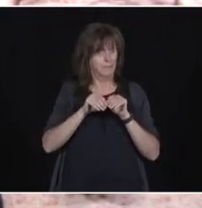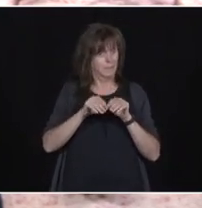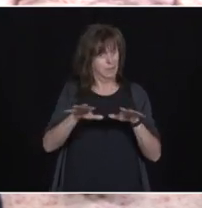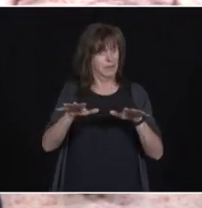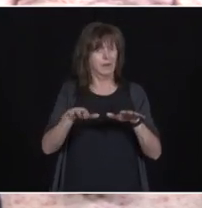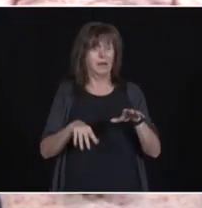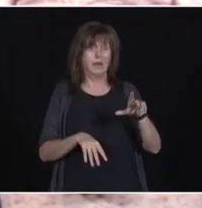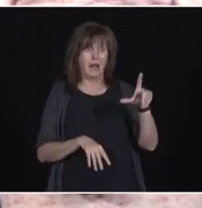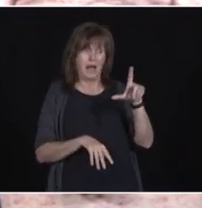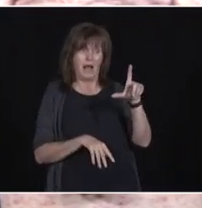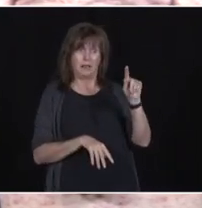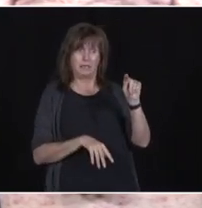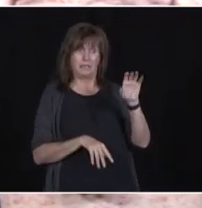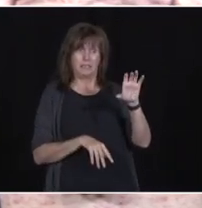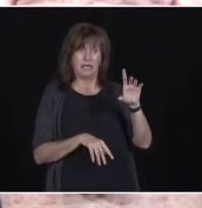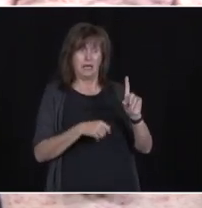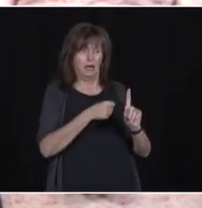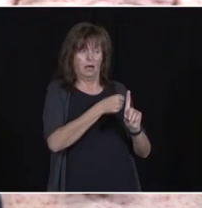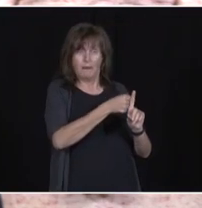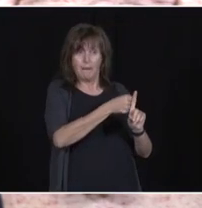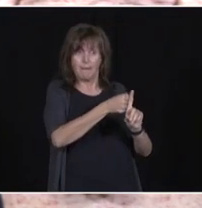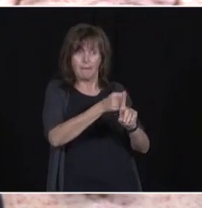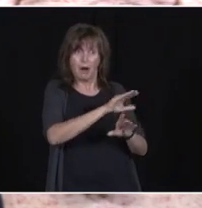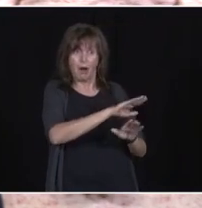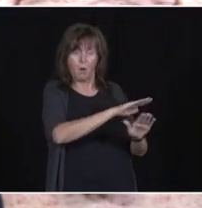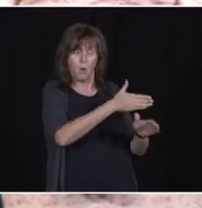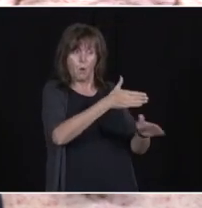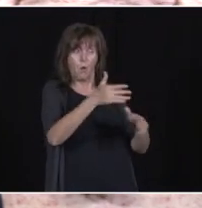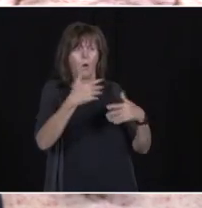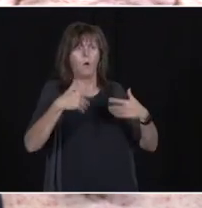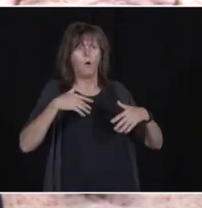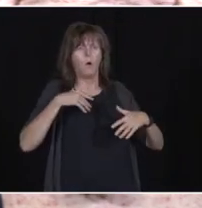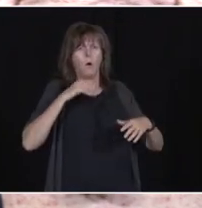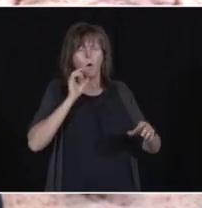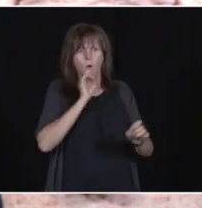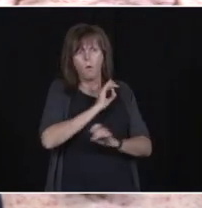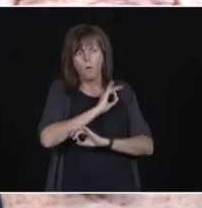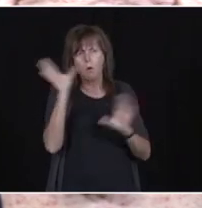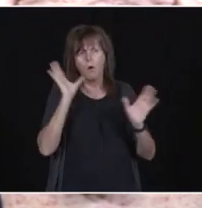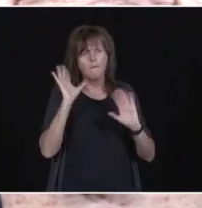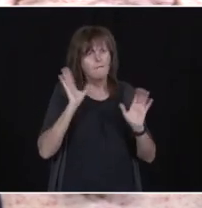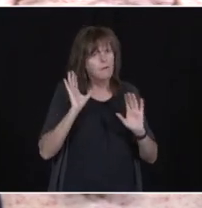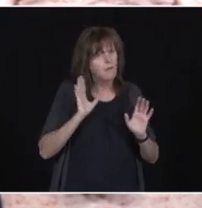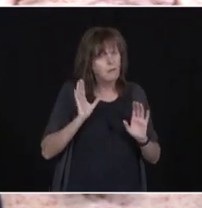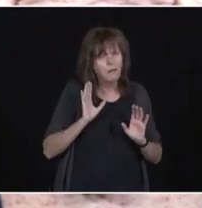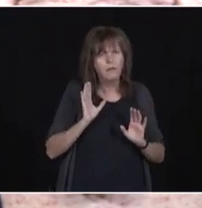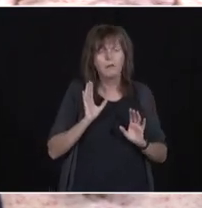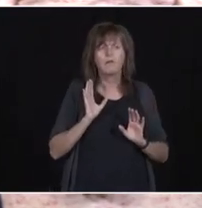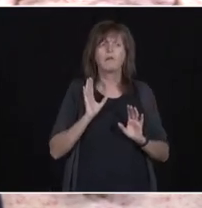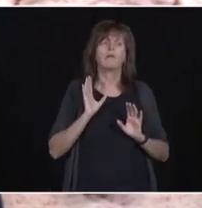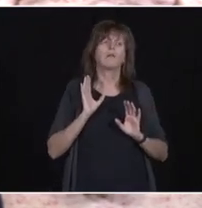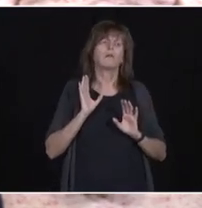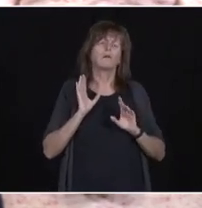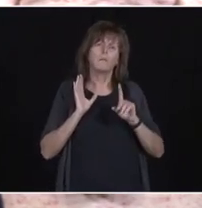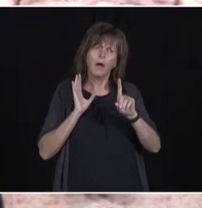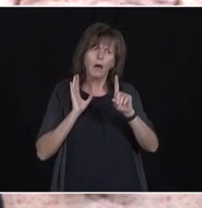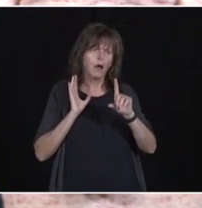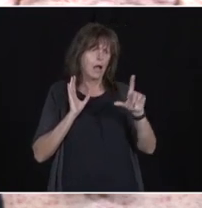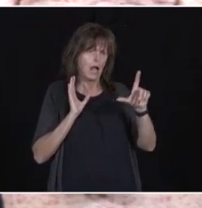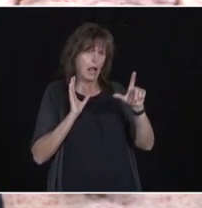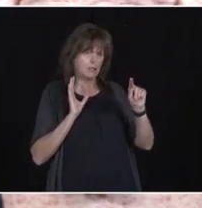horrible circumstances. And during that same period, long-term care homes have paid dividends in the tens of millions of dollars to